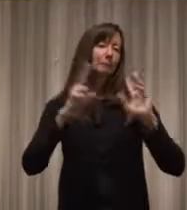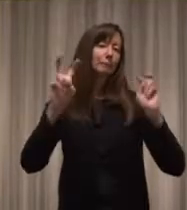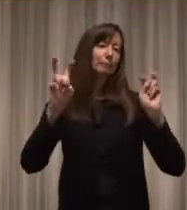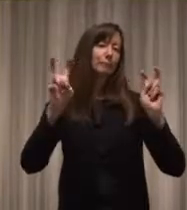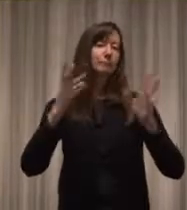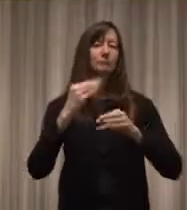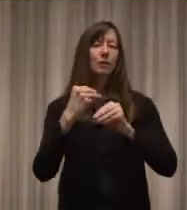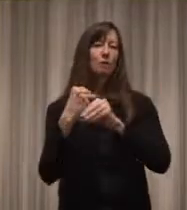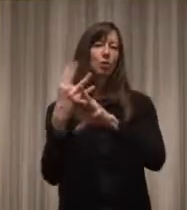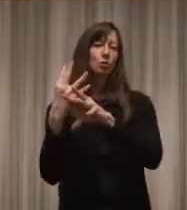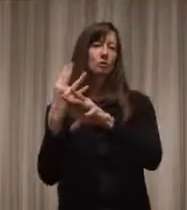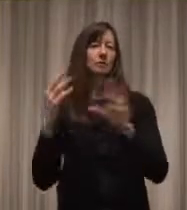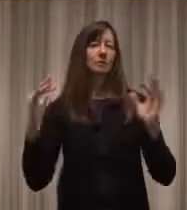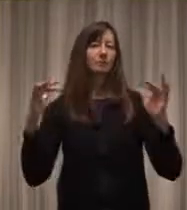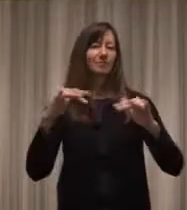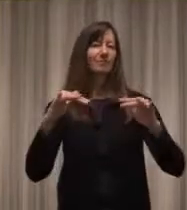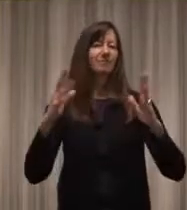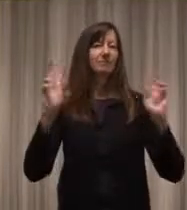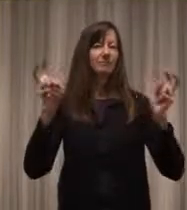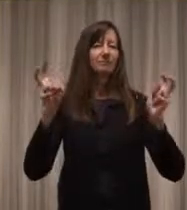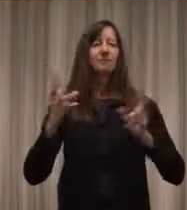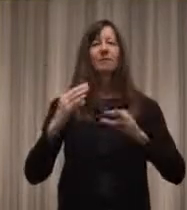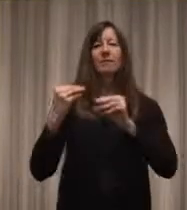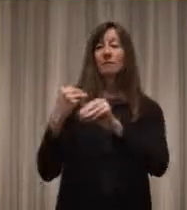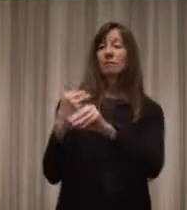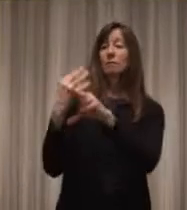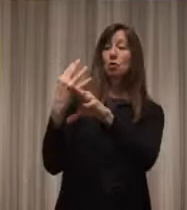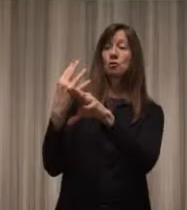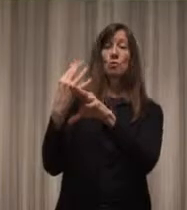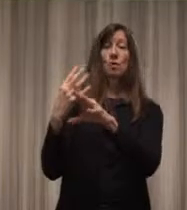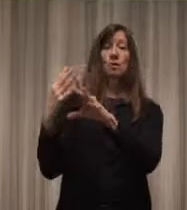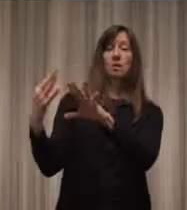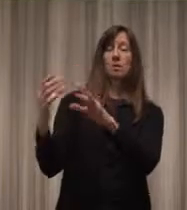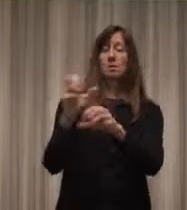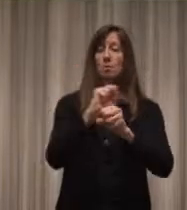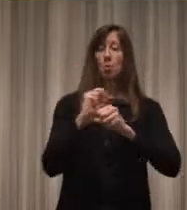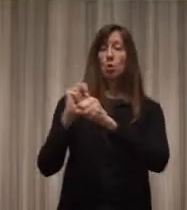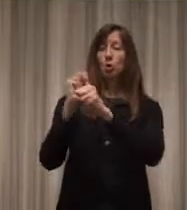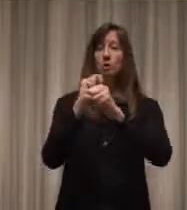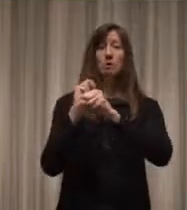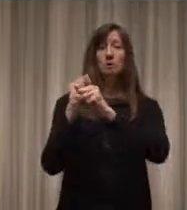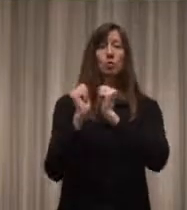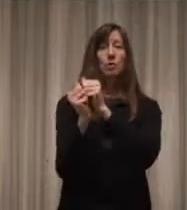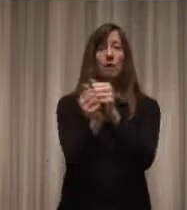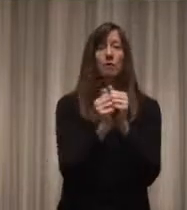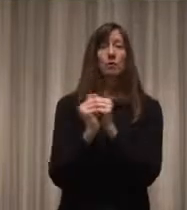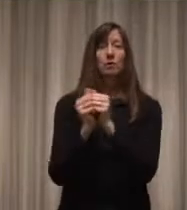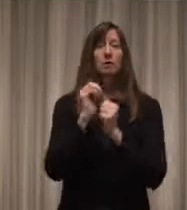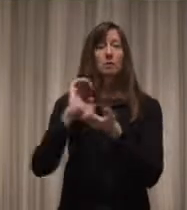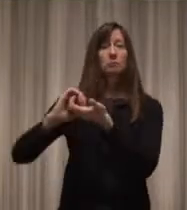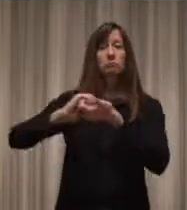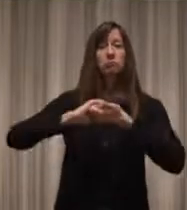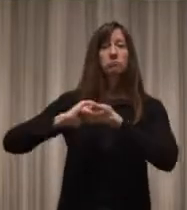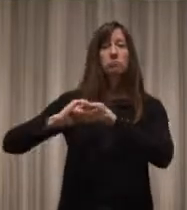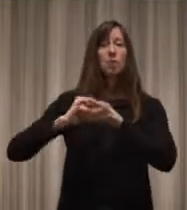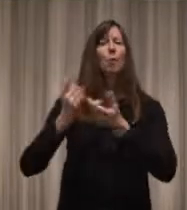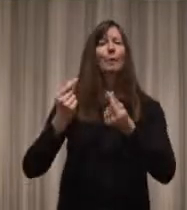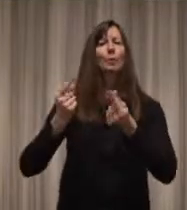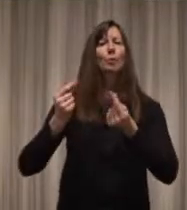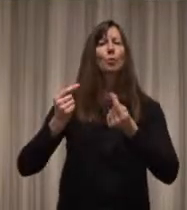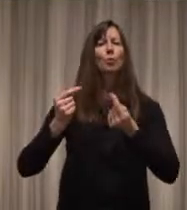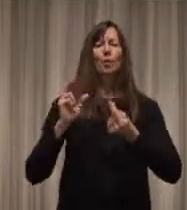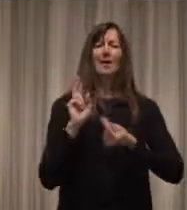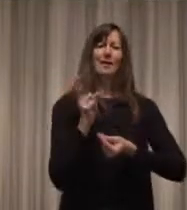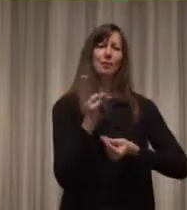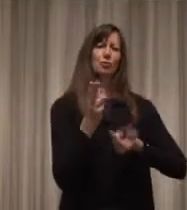can to examine and work through the history here, as well as